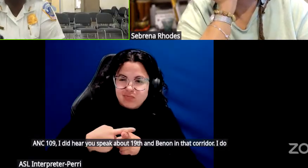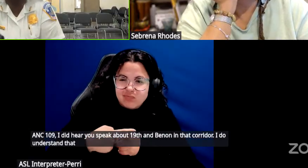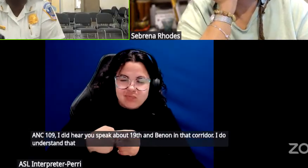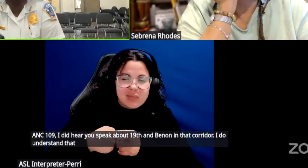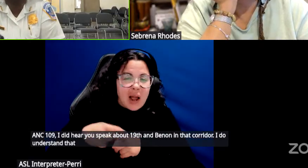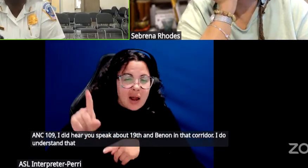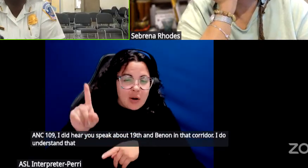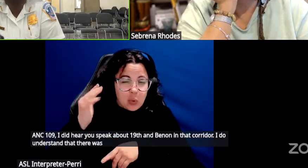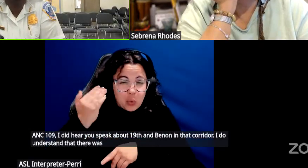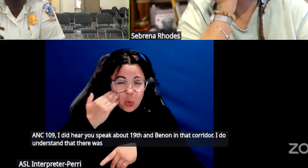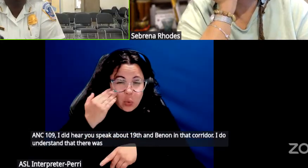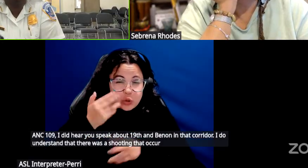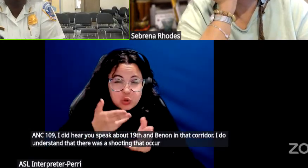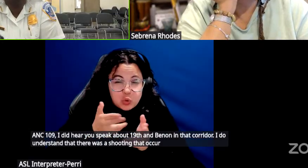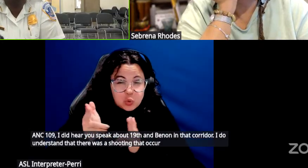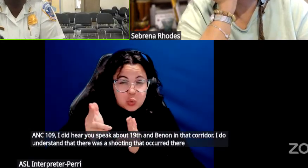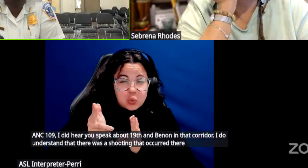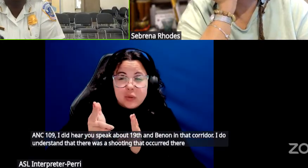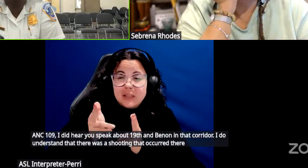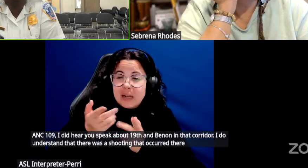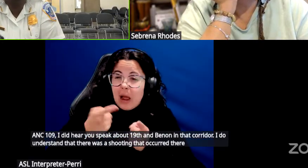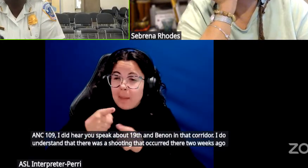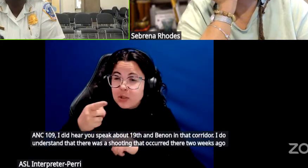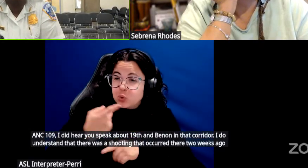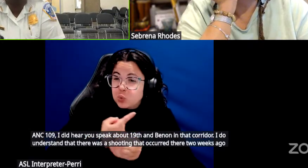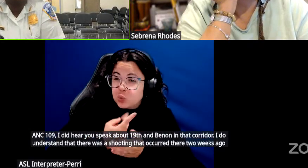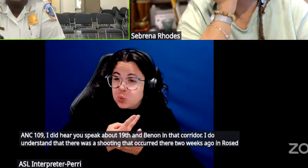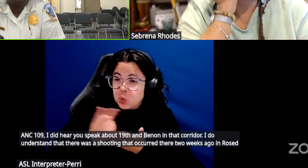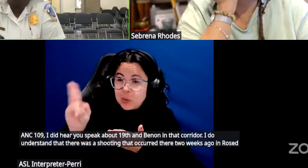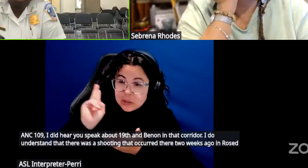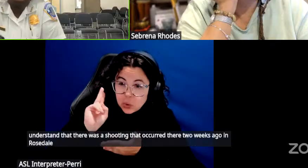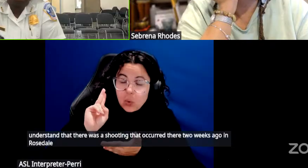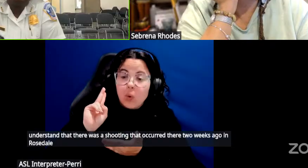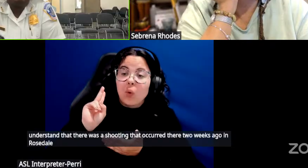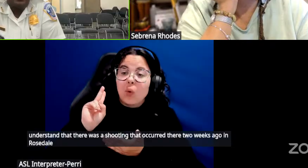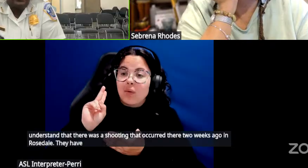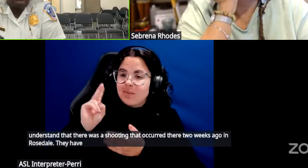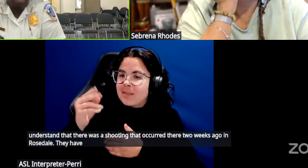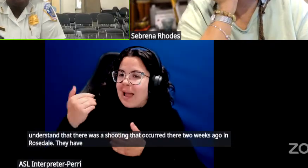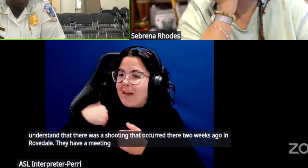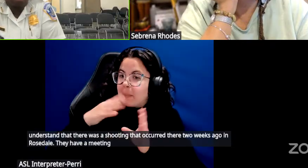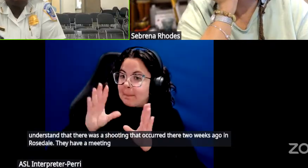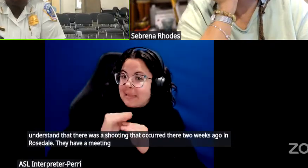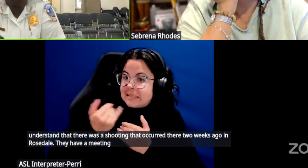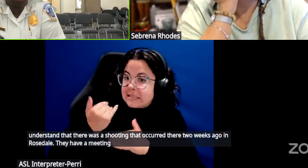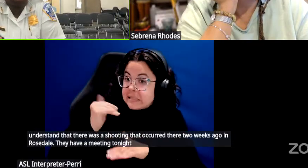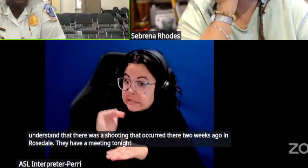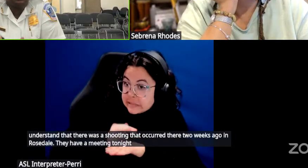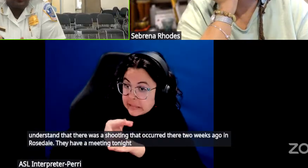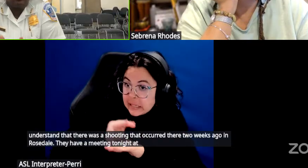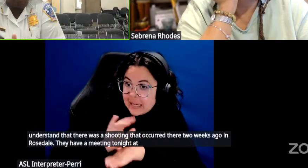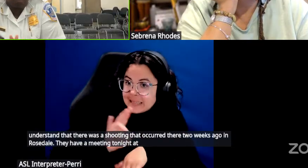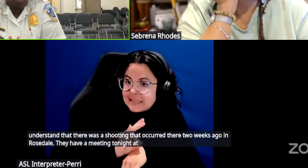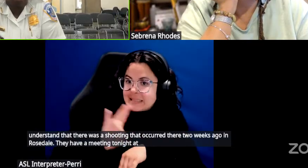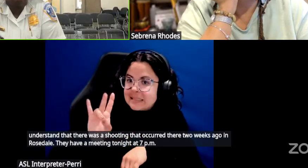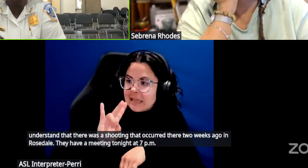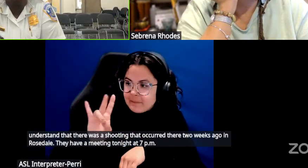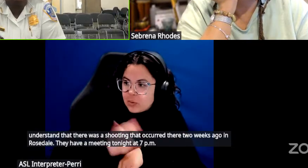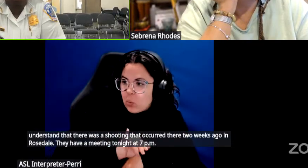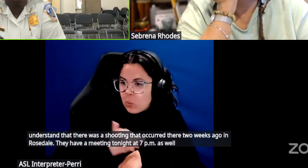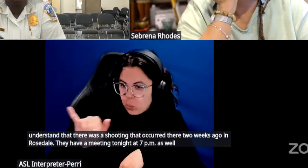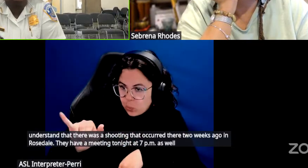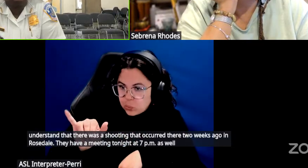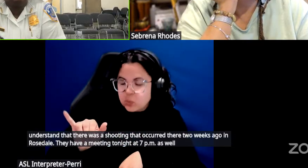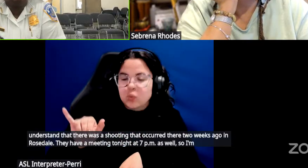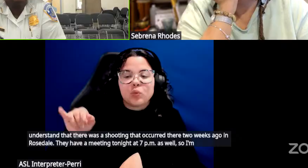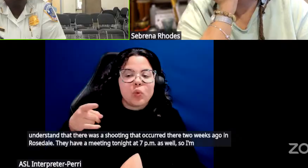was a shooting that occurred there 2 weeks ago in Rosedale. They have a meeting tonight at 7 p.m. as well. So I'm